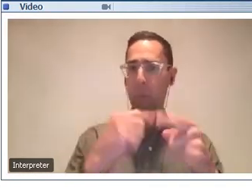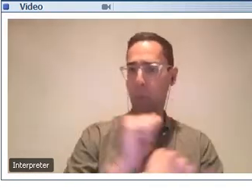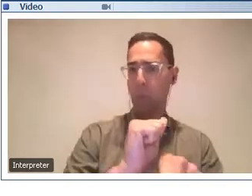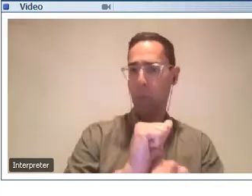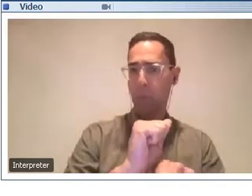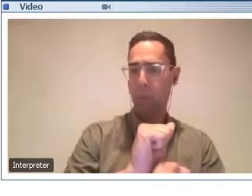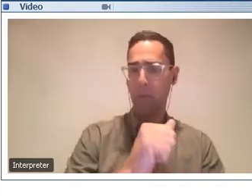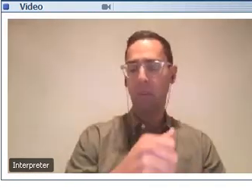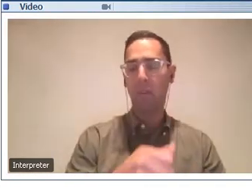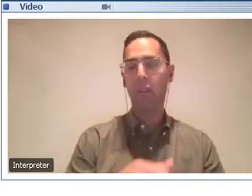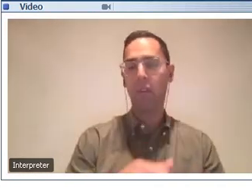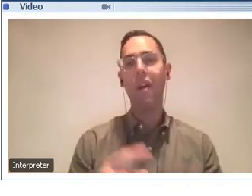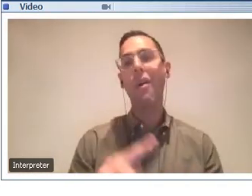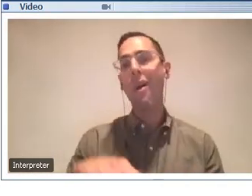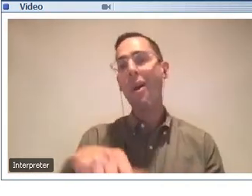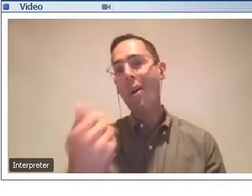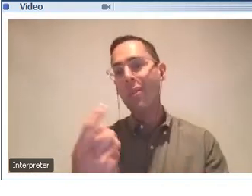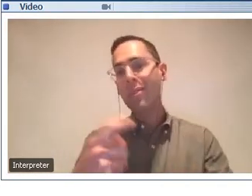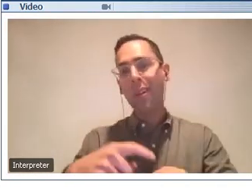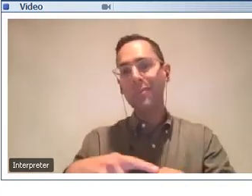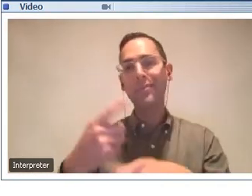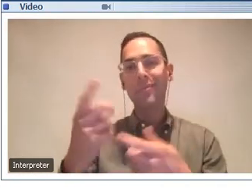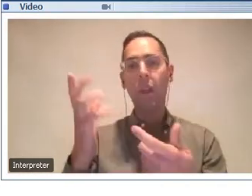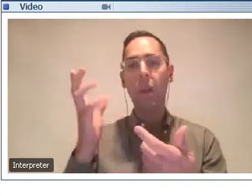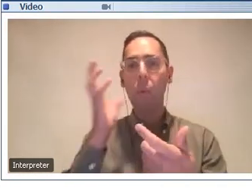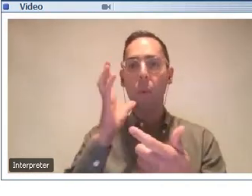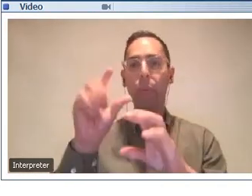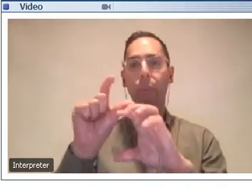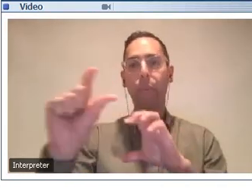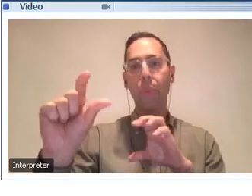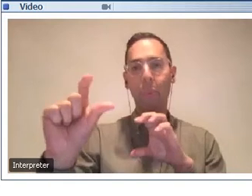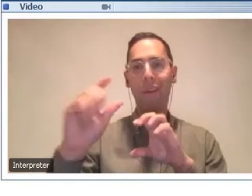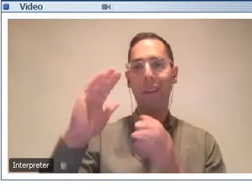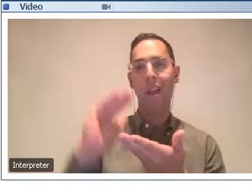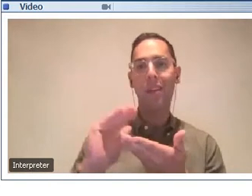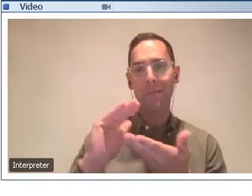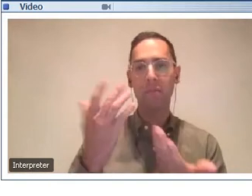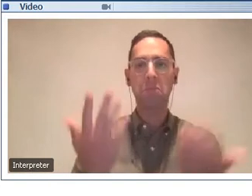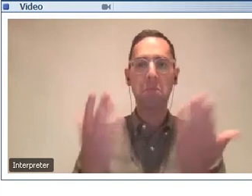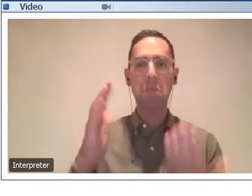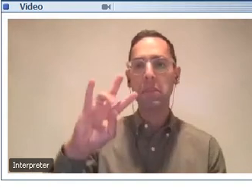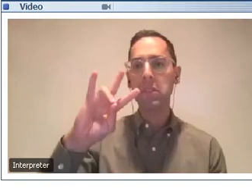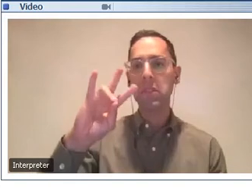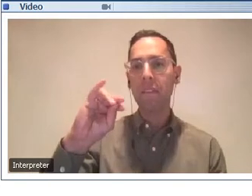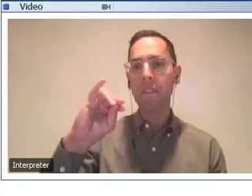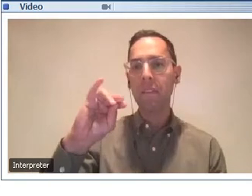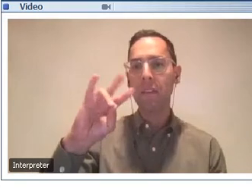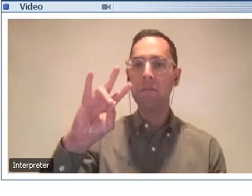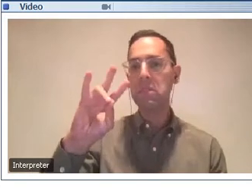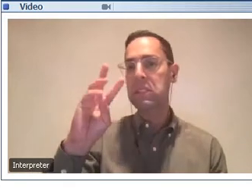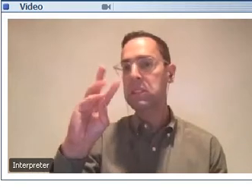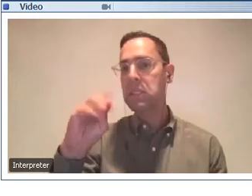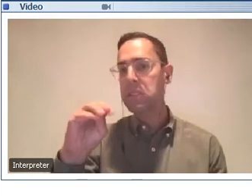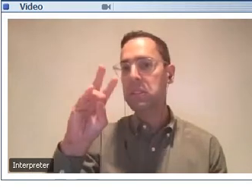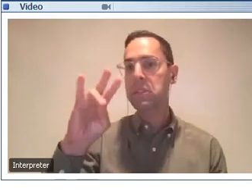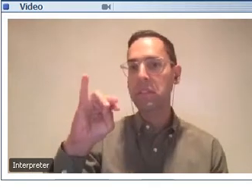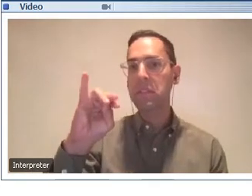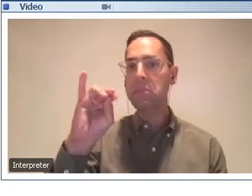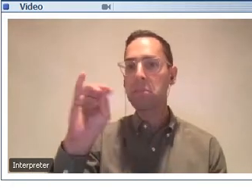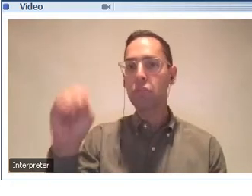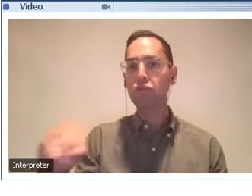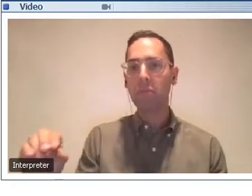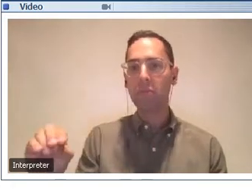get a percentage of your regular pay. So maybe that's 75% or 60%, but maybe